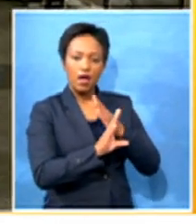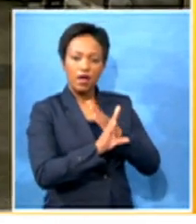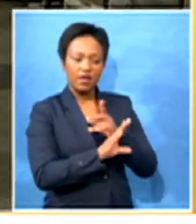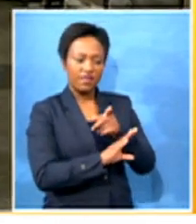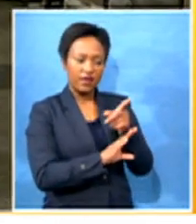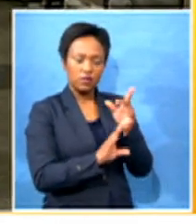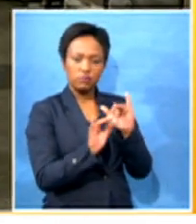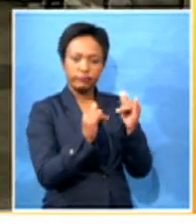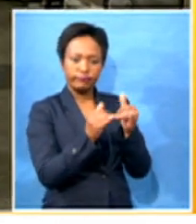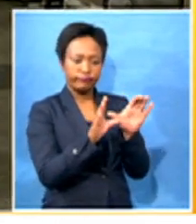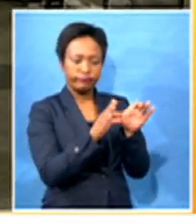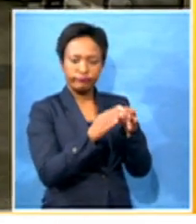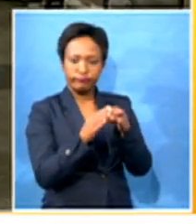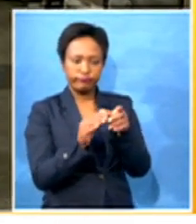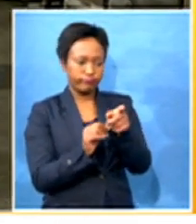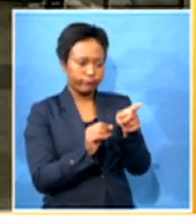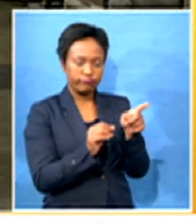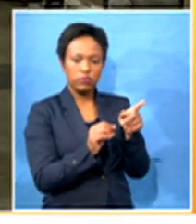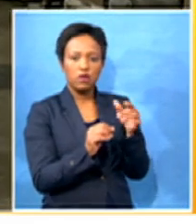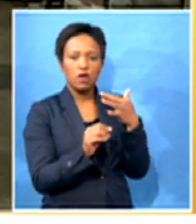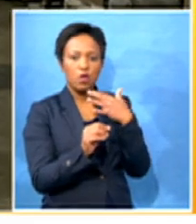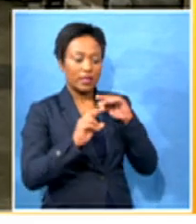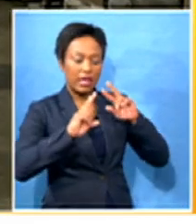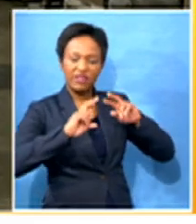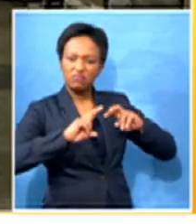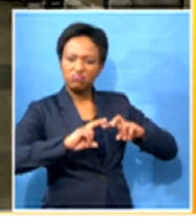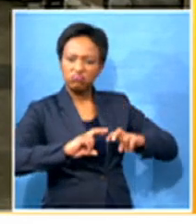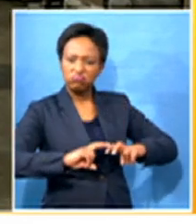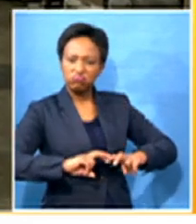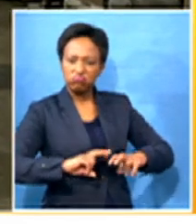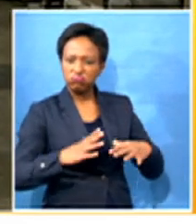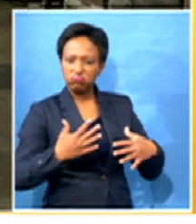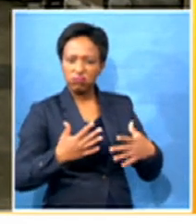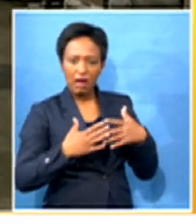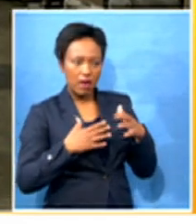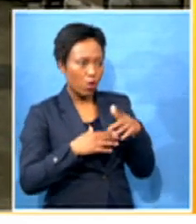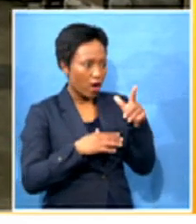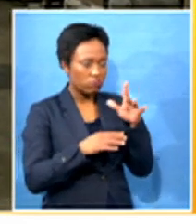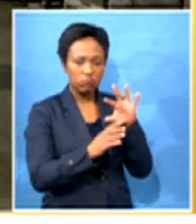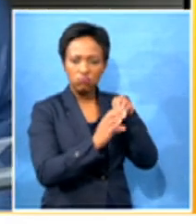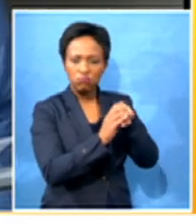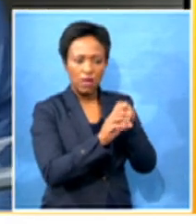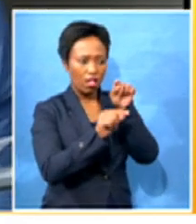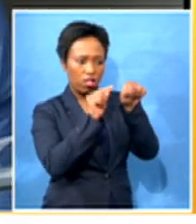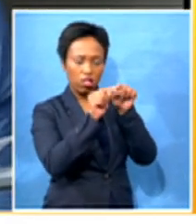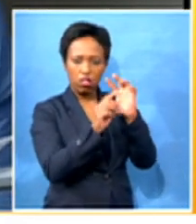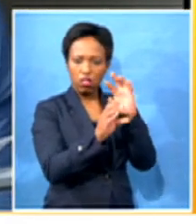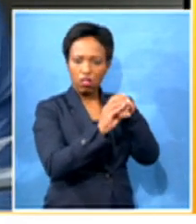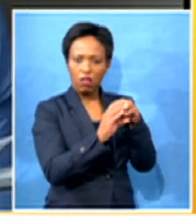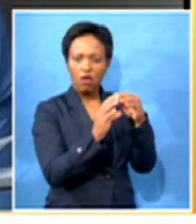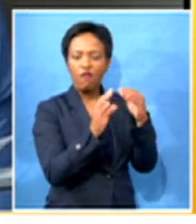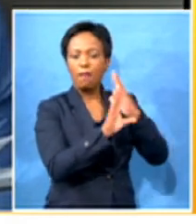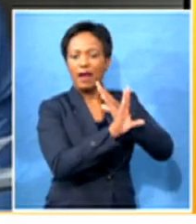far have you gone in terms of those investigations, and has anyone been implicated?